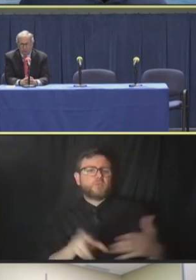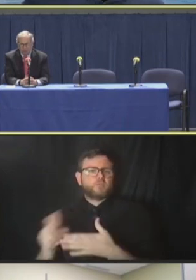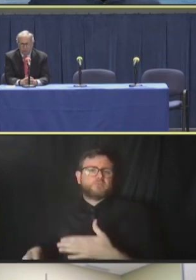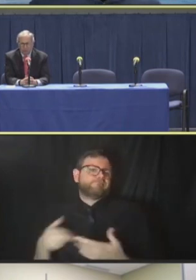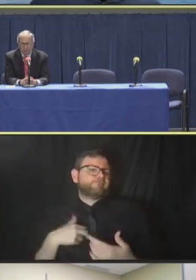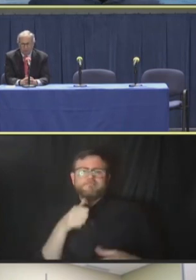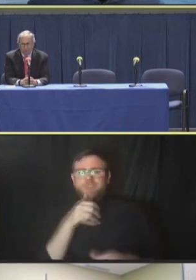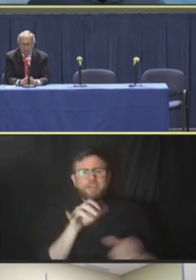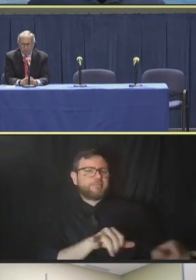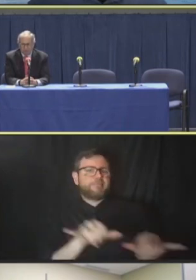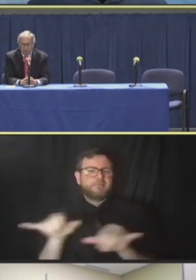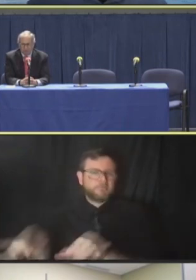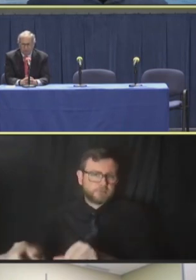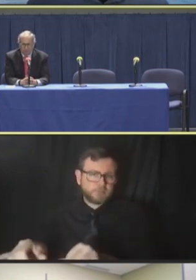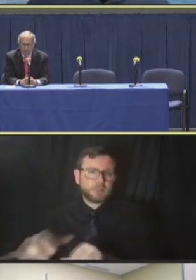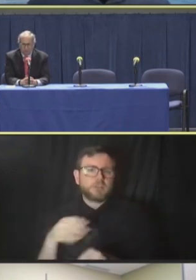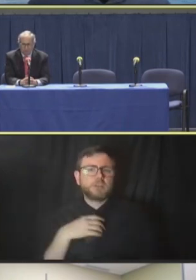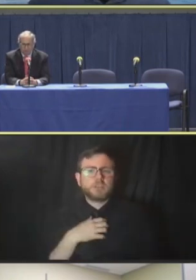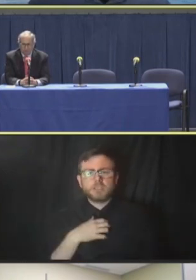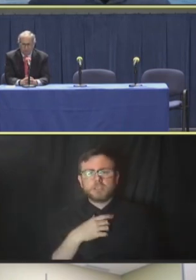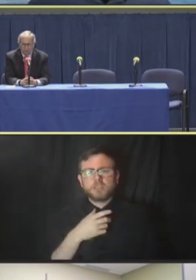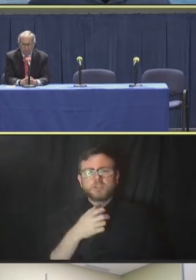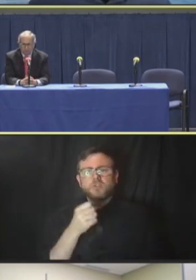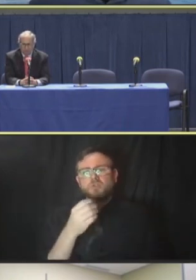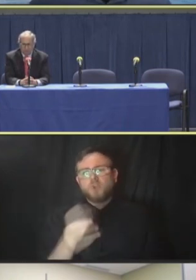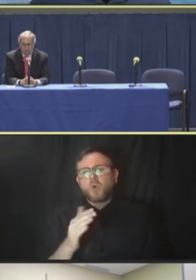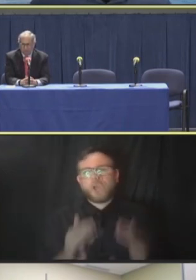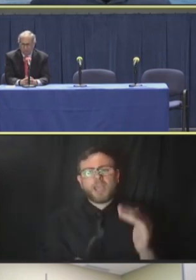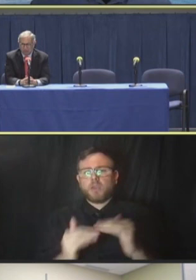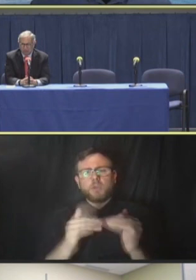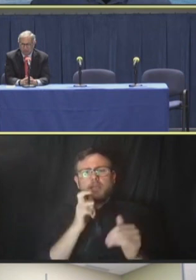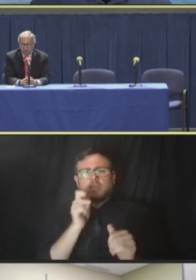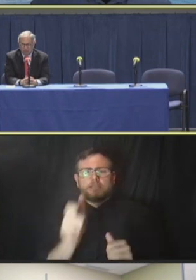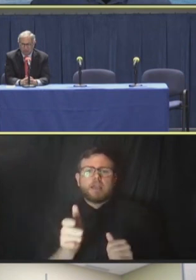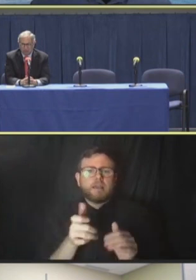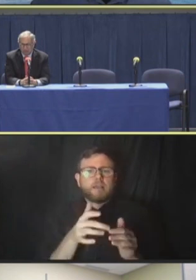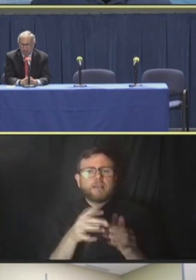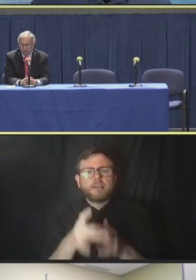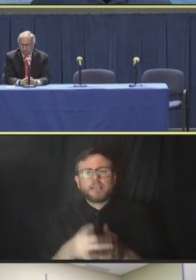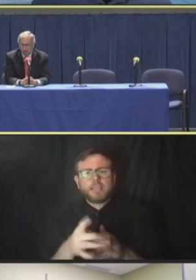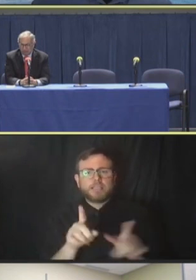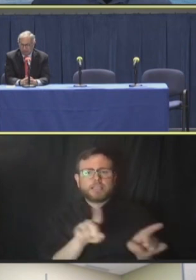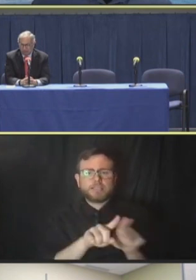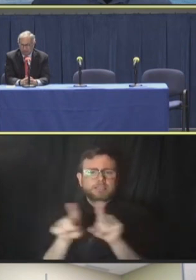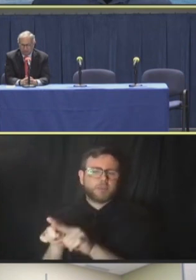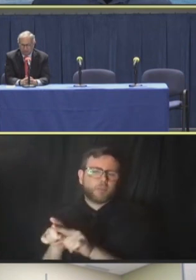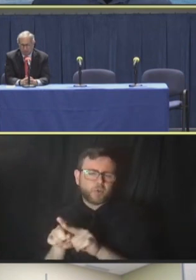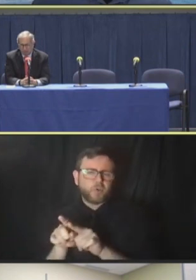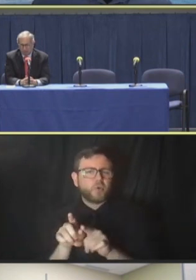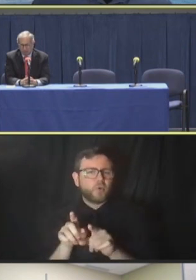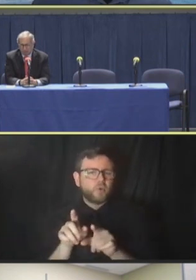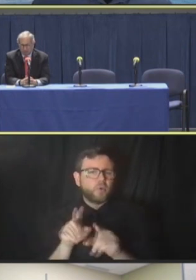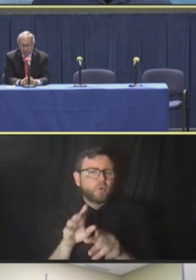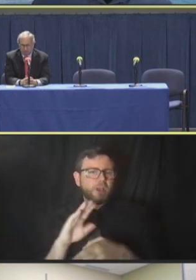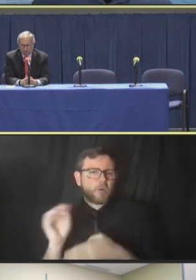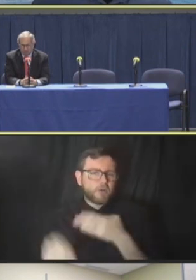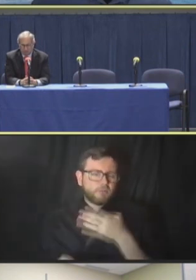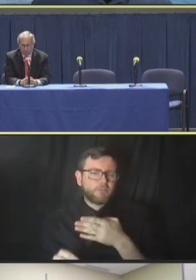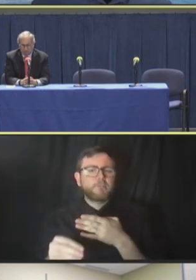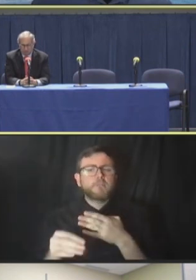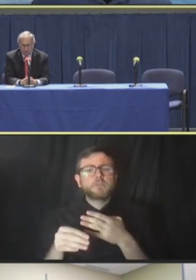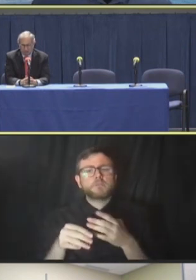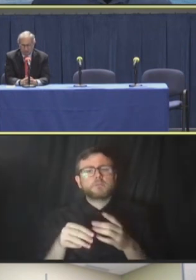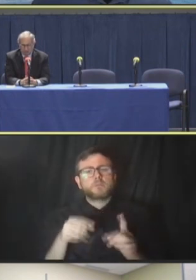it does not lead to similar outcomes. And I think that's when what was presented